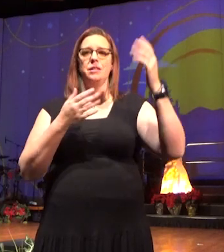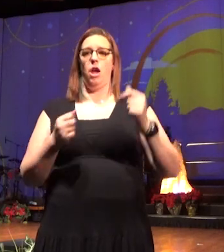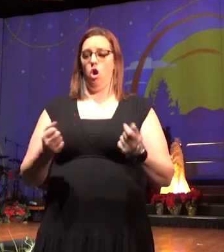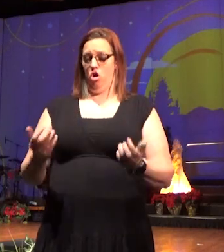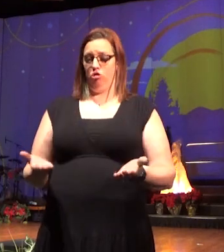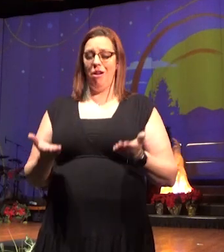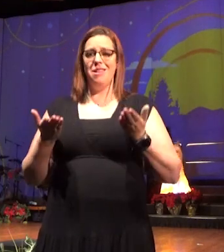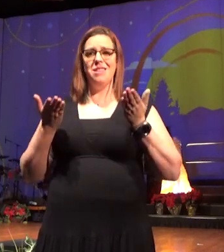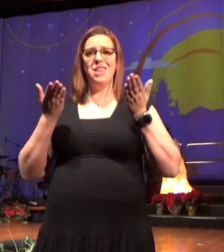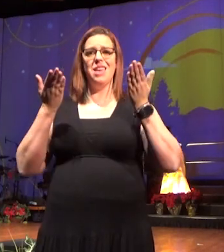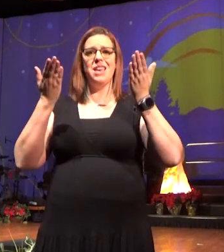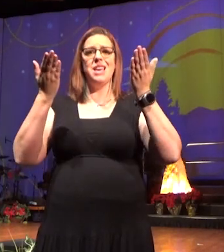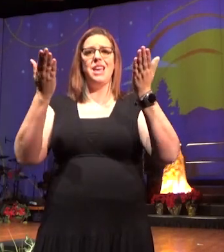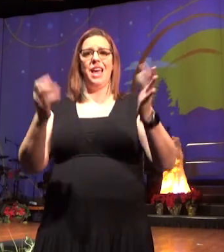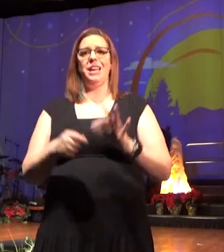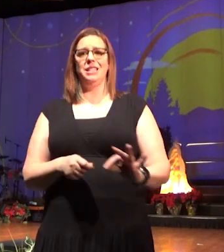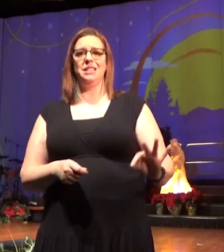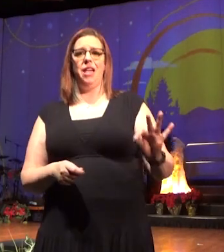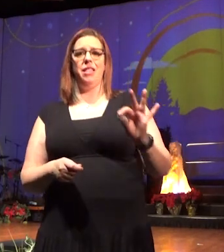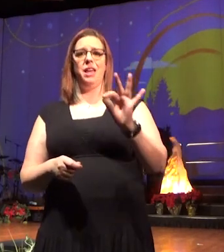being raised the spirit